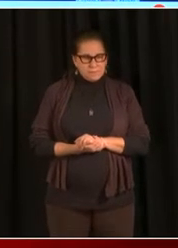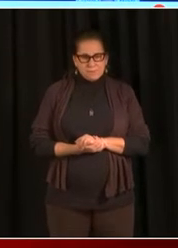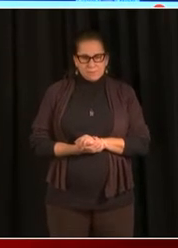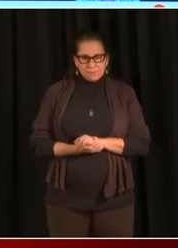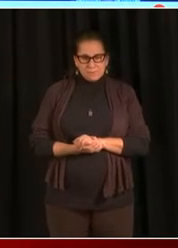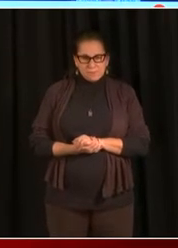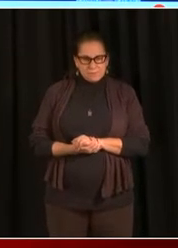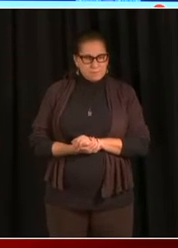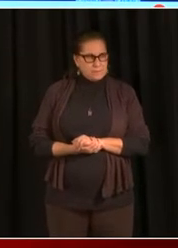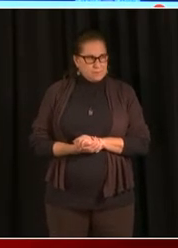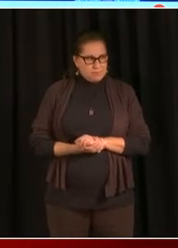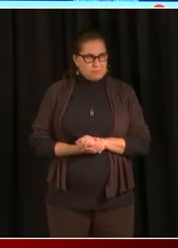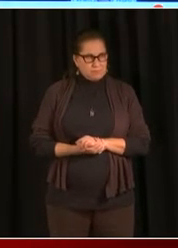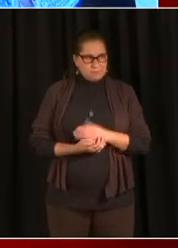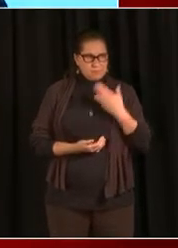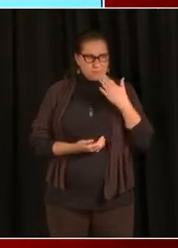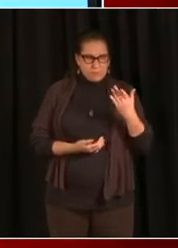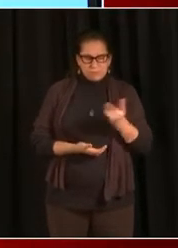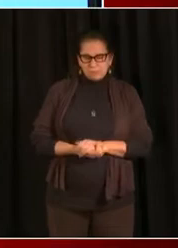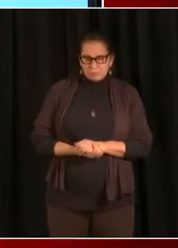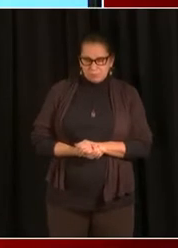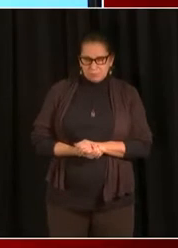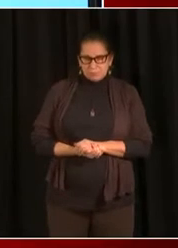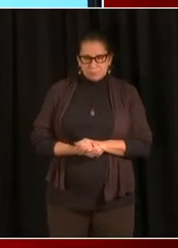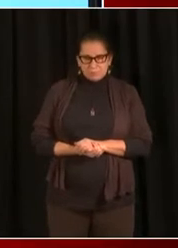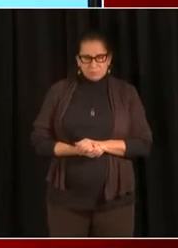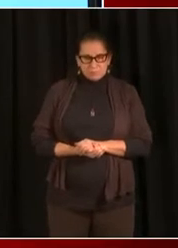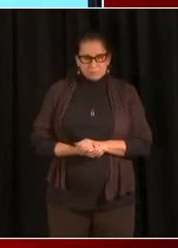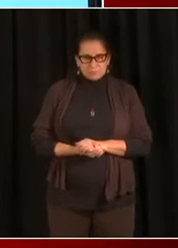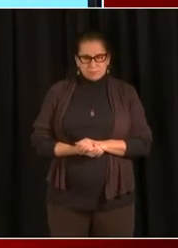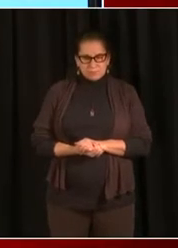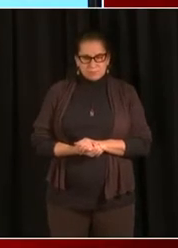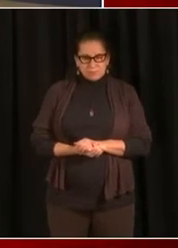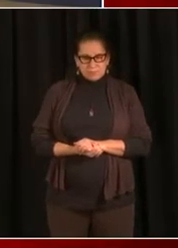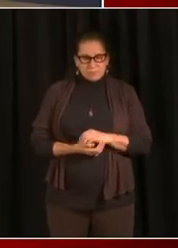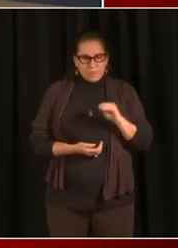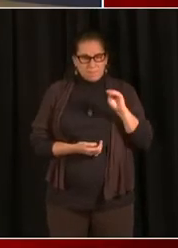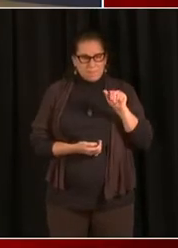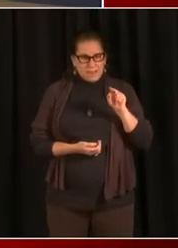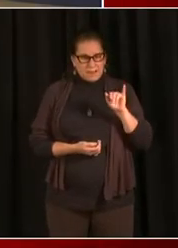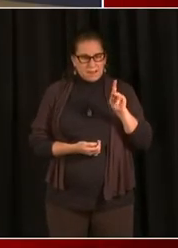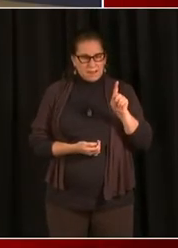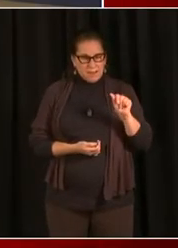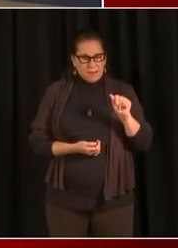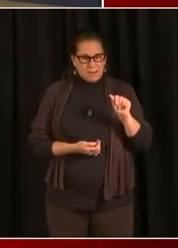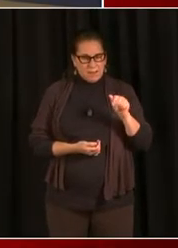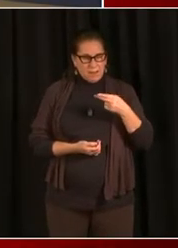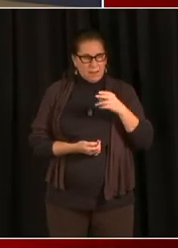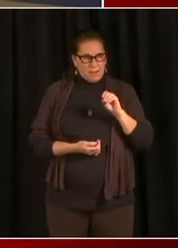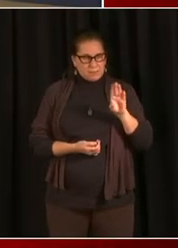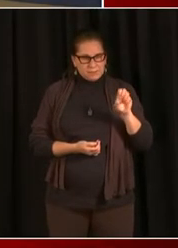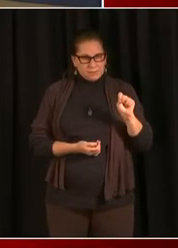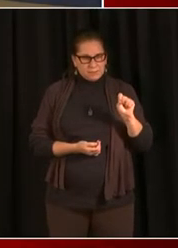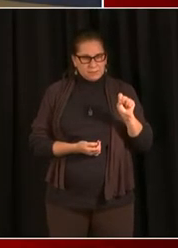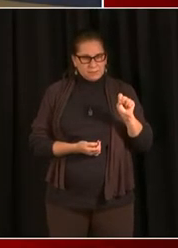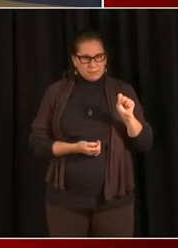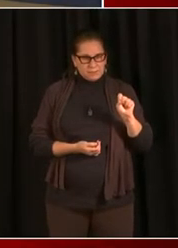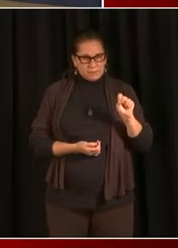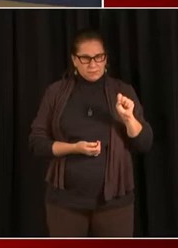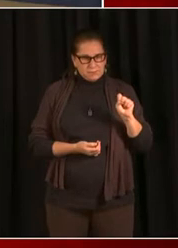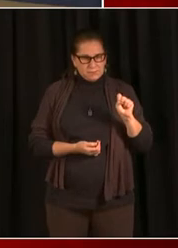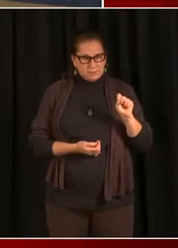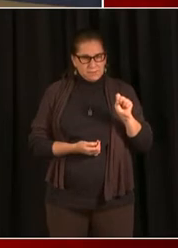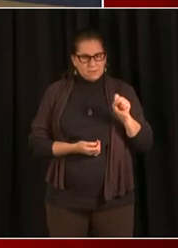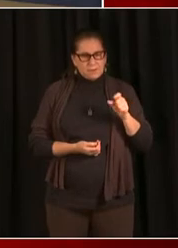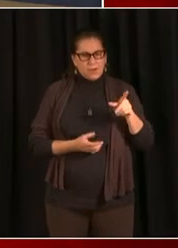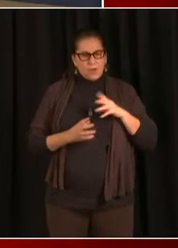Fantastic. Thank you so much, Sunyata. And Miss Anika Hobbs, welcome. Owner of Nubian Hueman. Can you tell us a